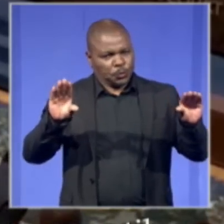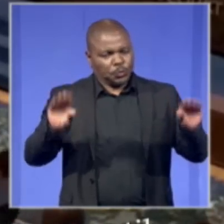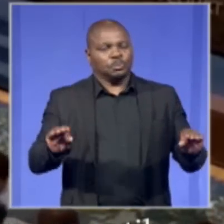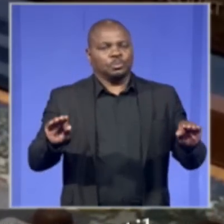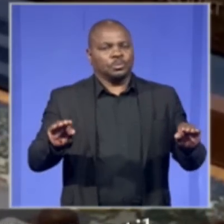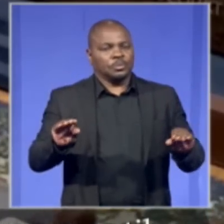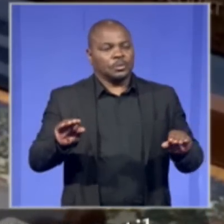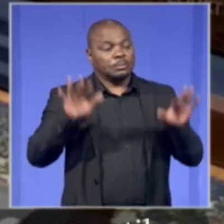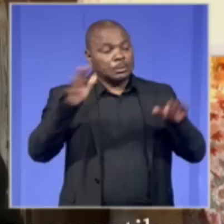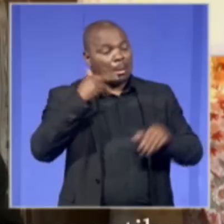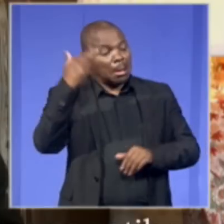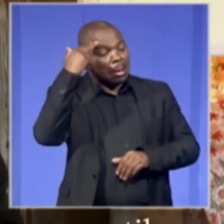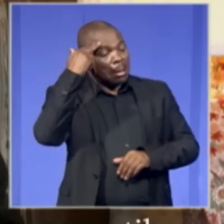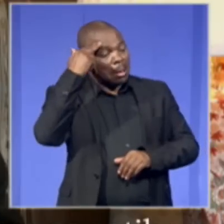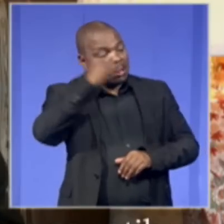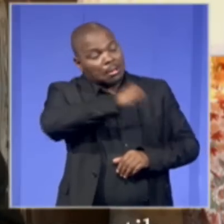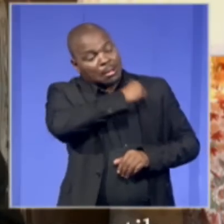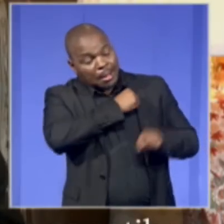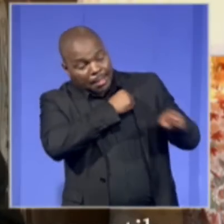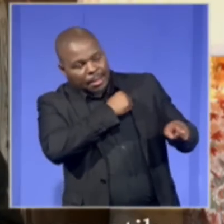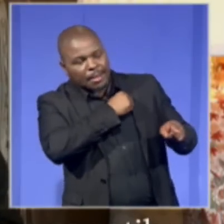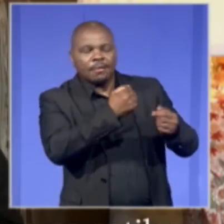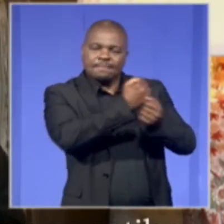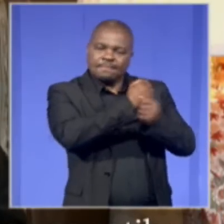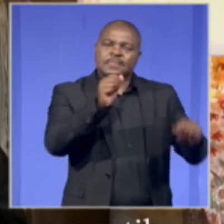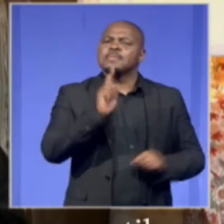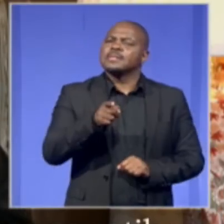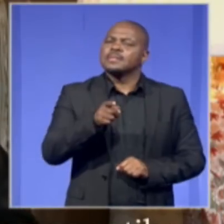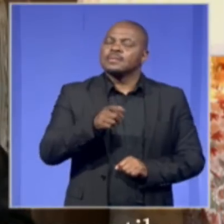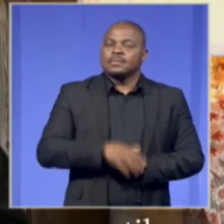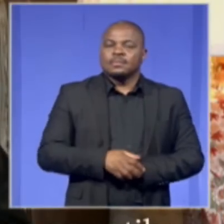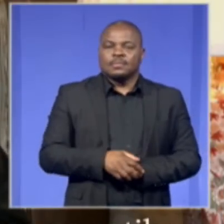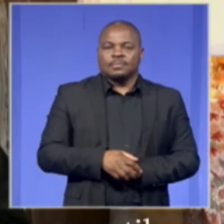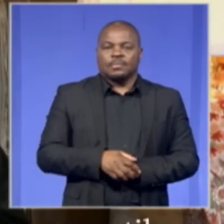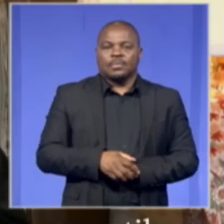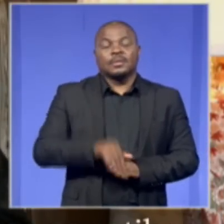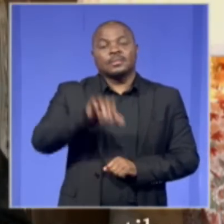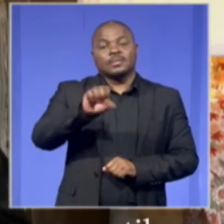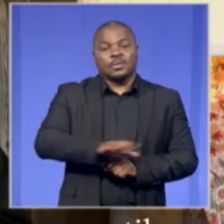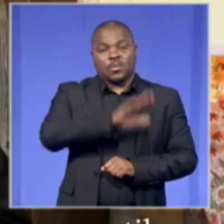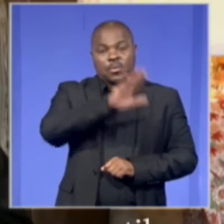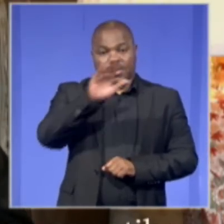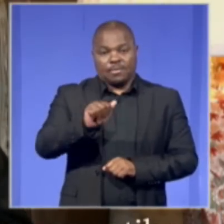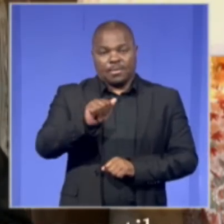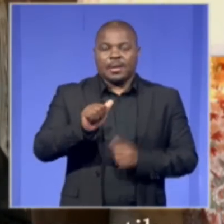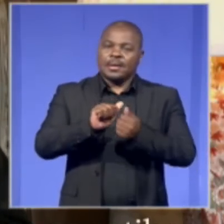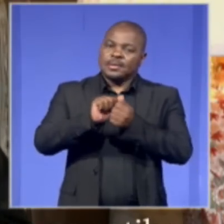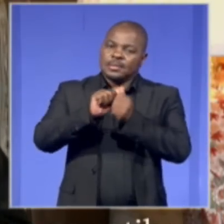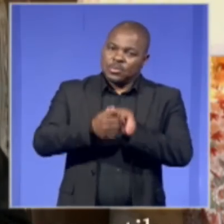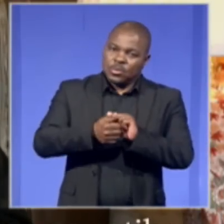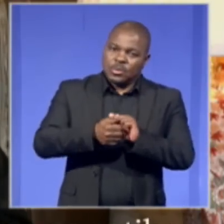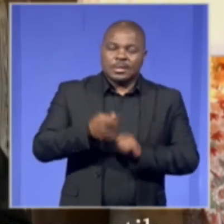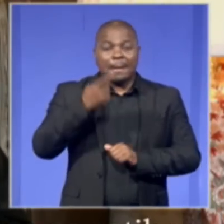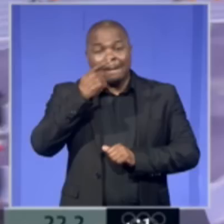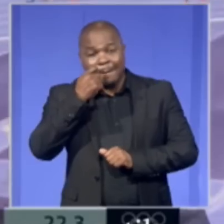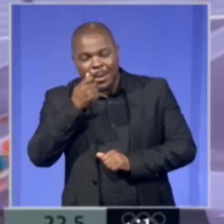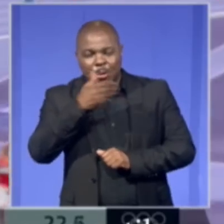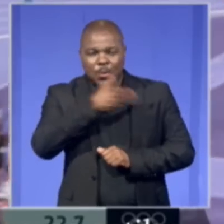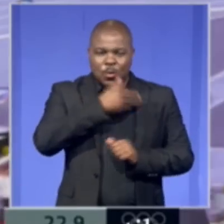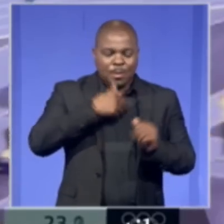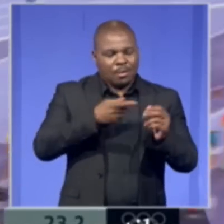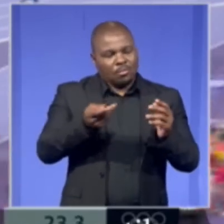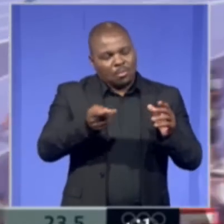of hostages. South Africa's sportsmen and women have done our